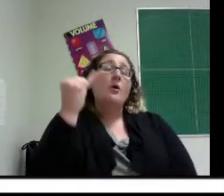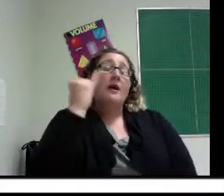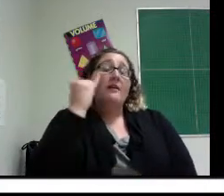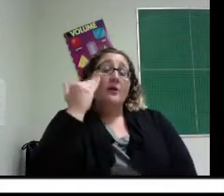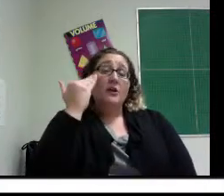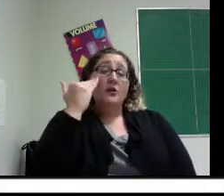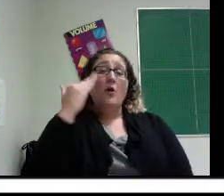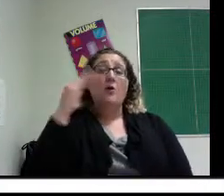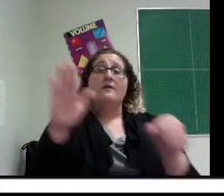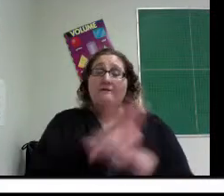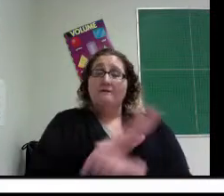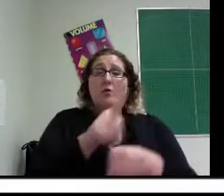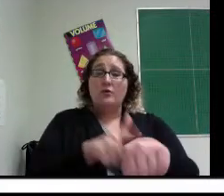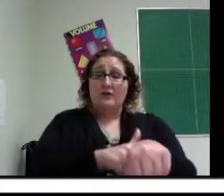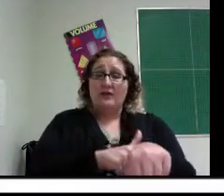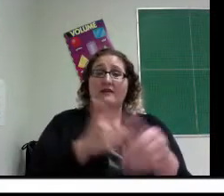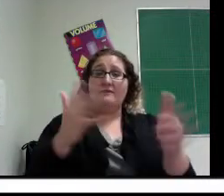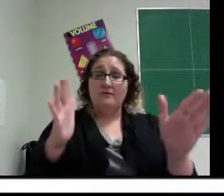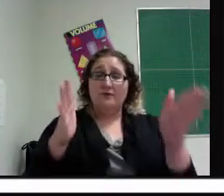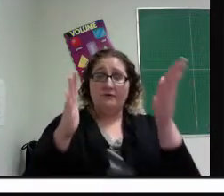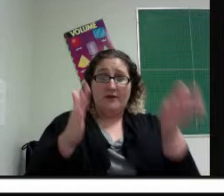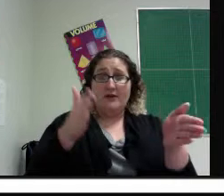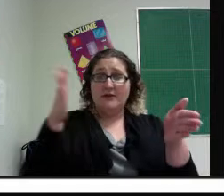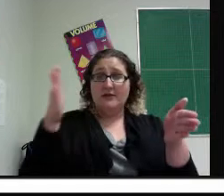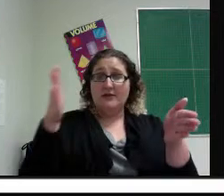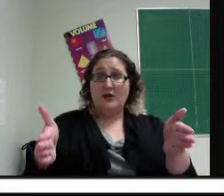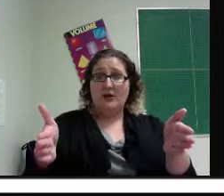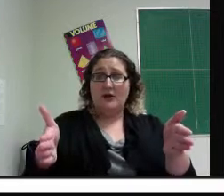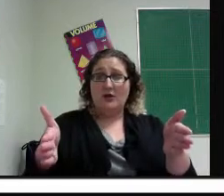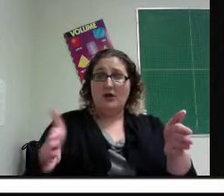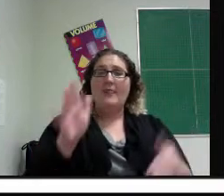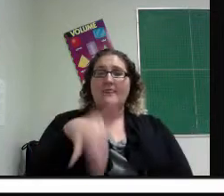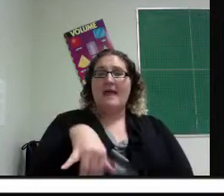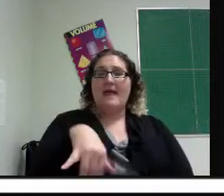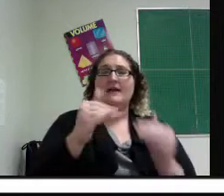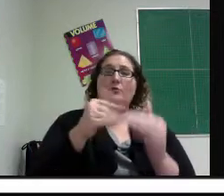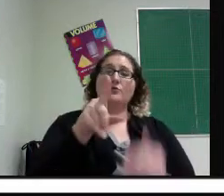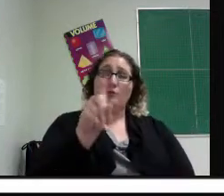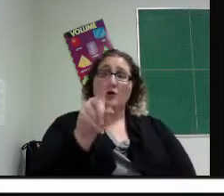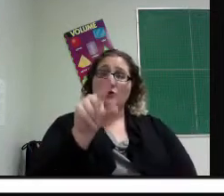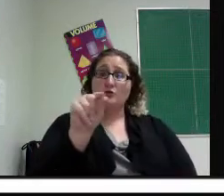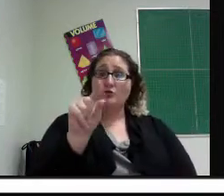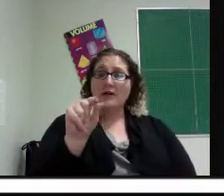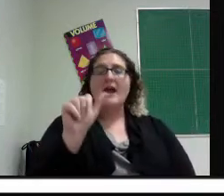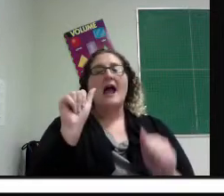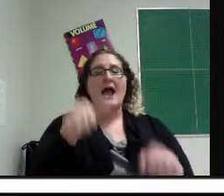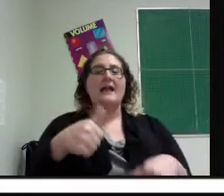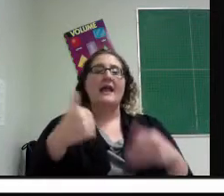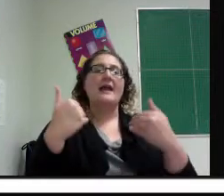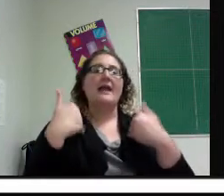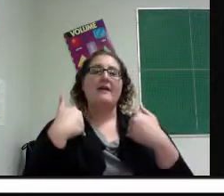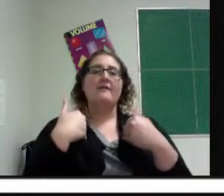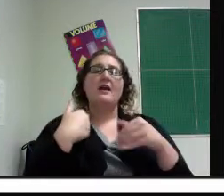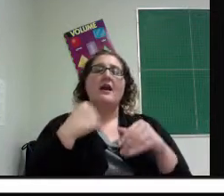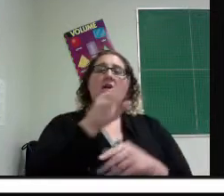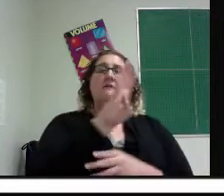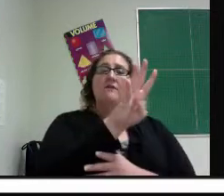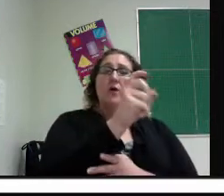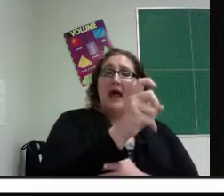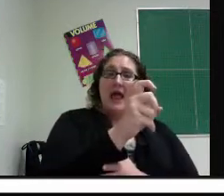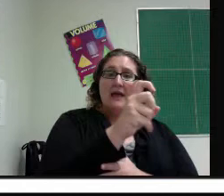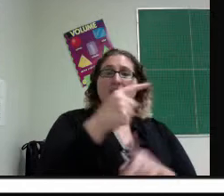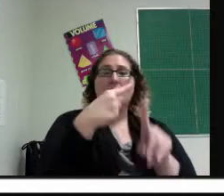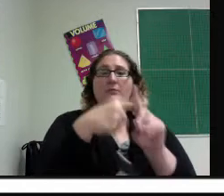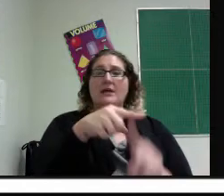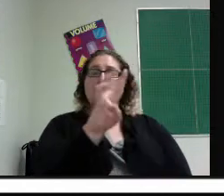total length from here to here is 120, I can set up an equation that says 4x plus